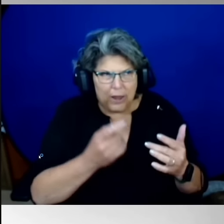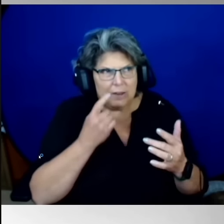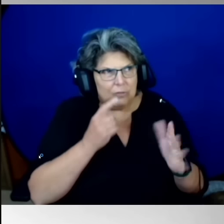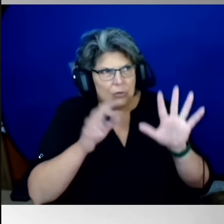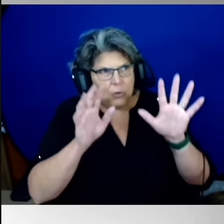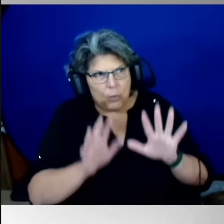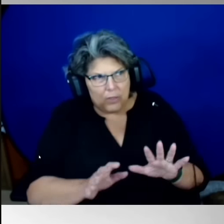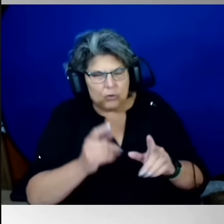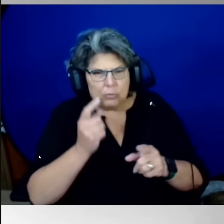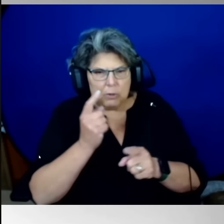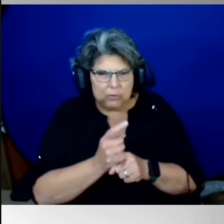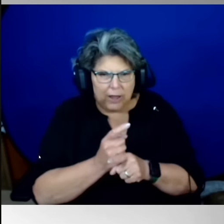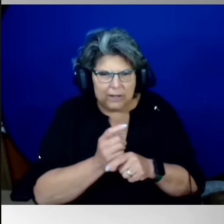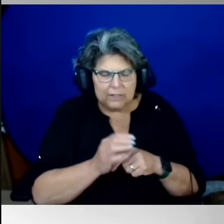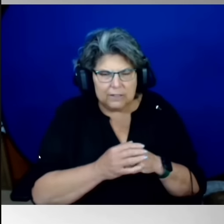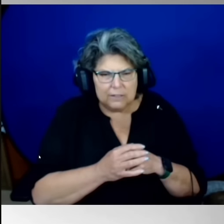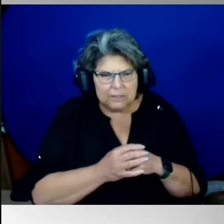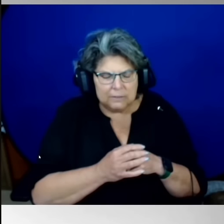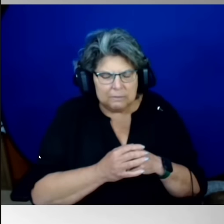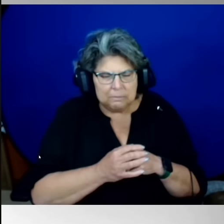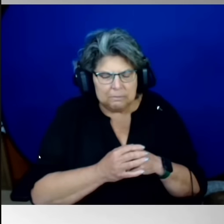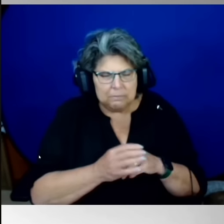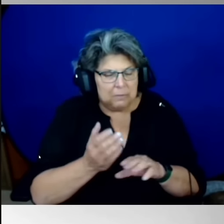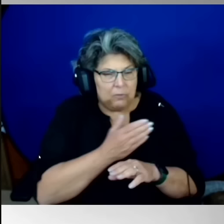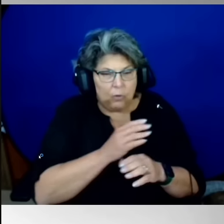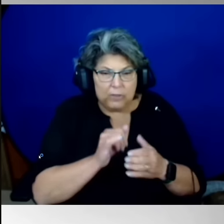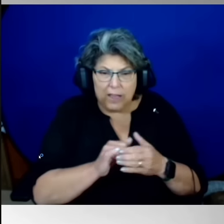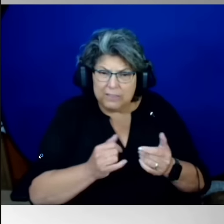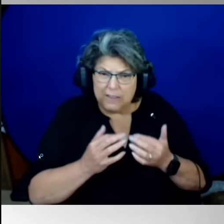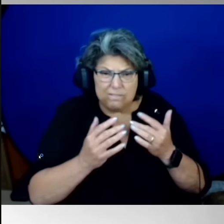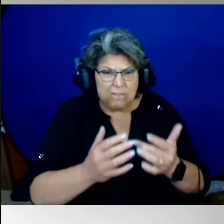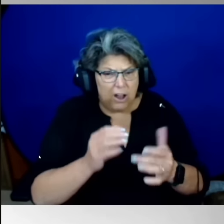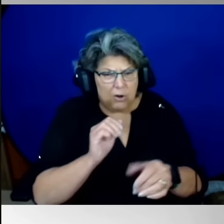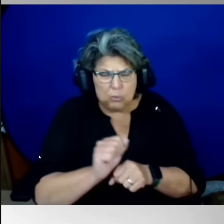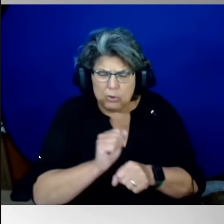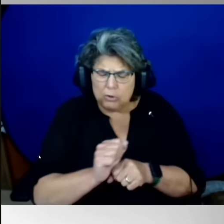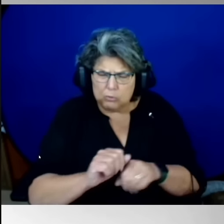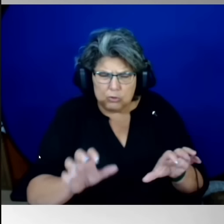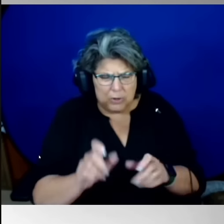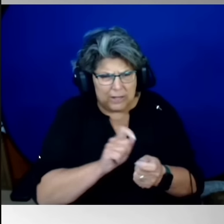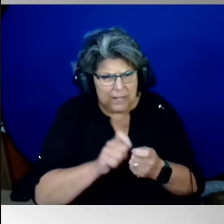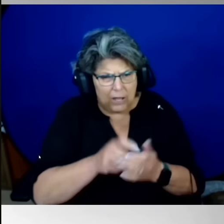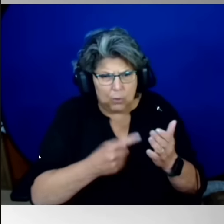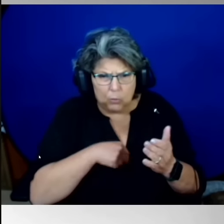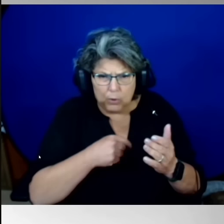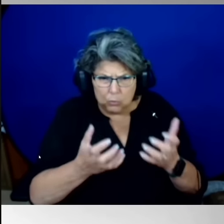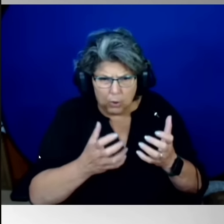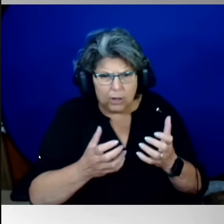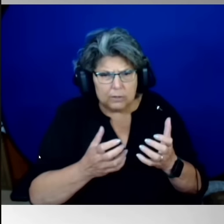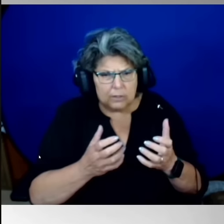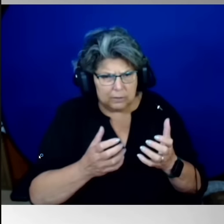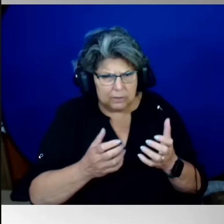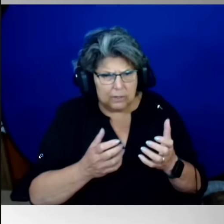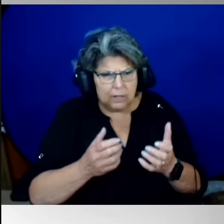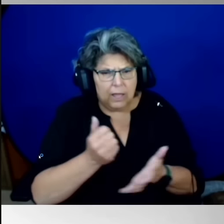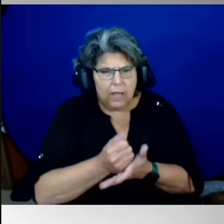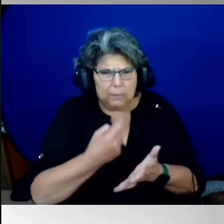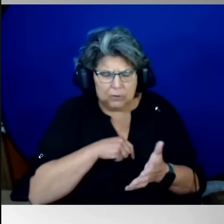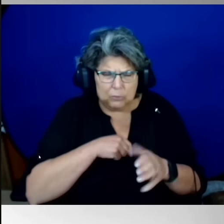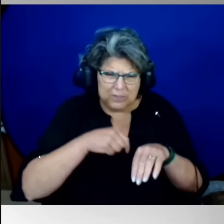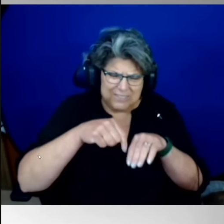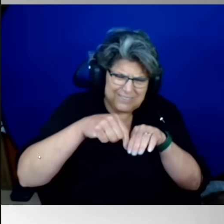it. Previous to that, the firing operation was going exactly how we wanted to do, building us a lot of depth with the black line, so it creates